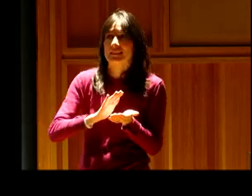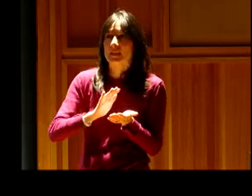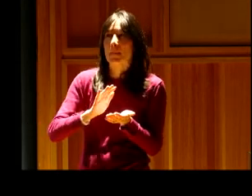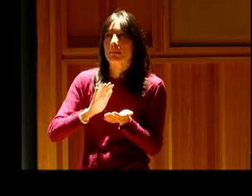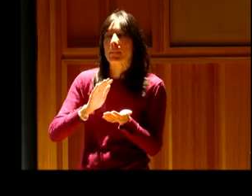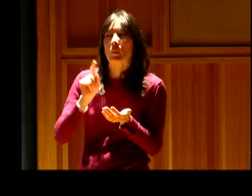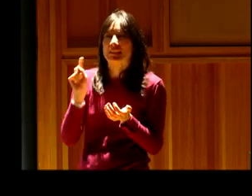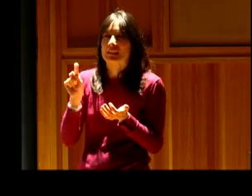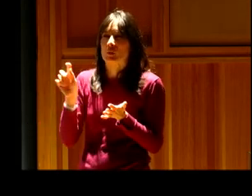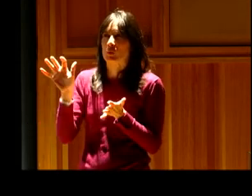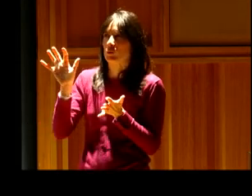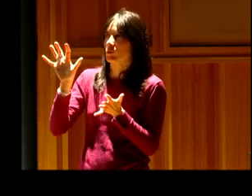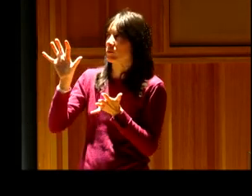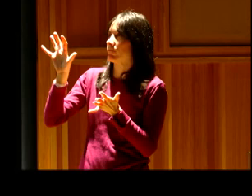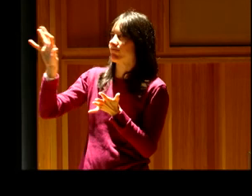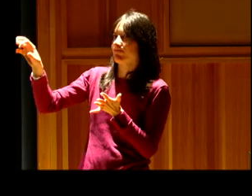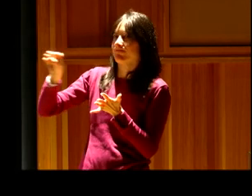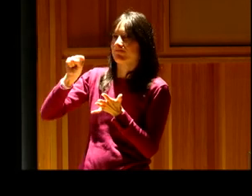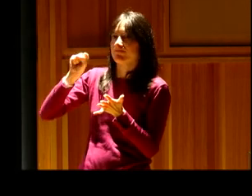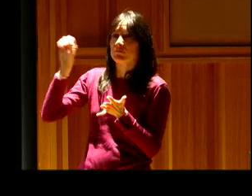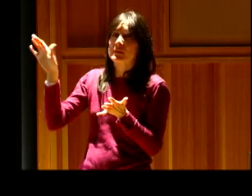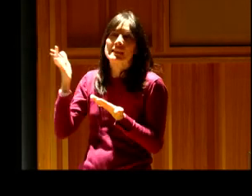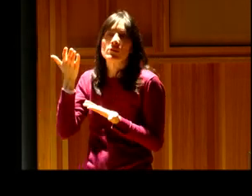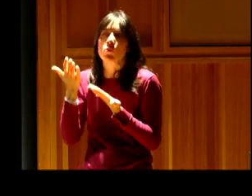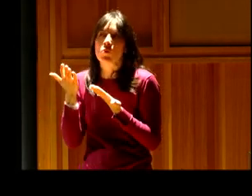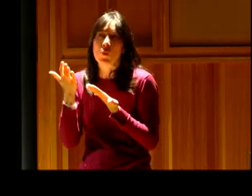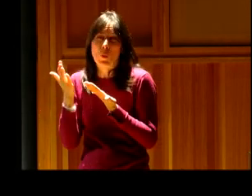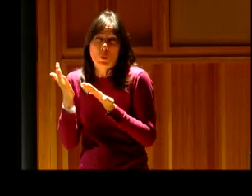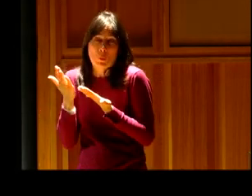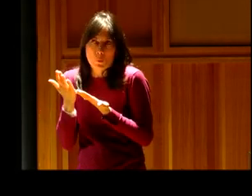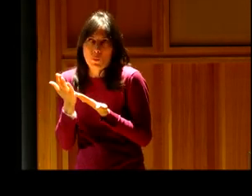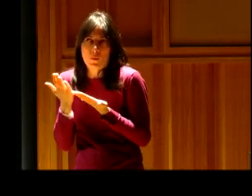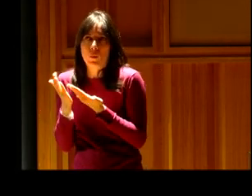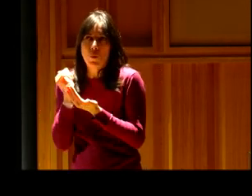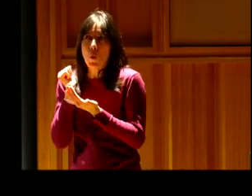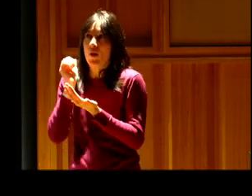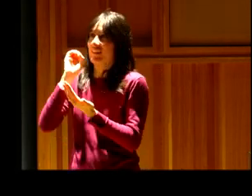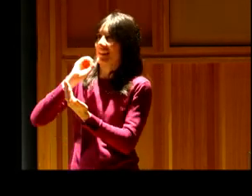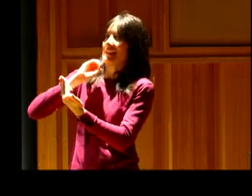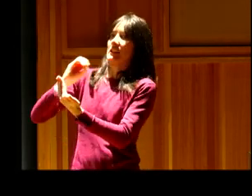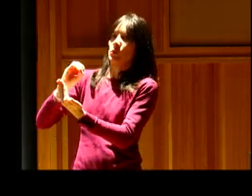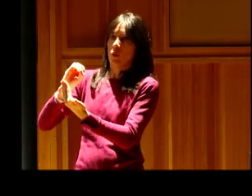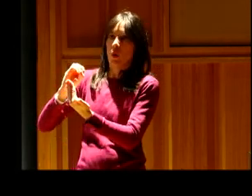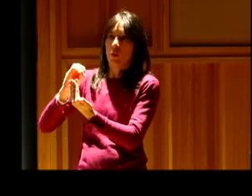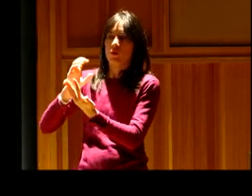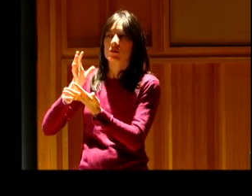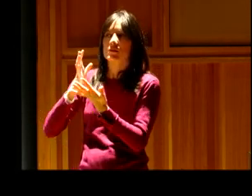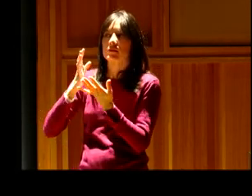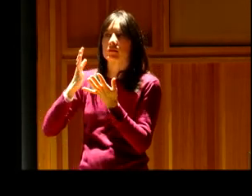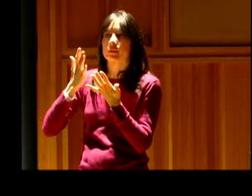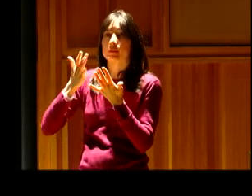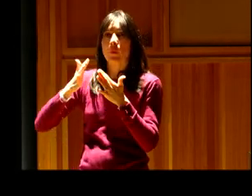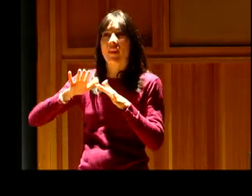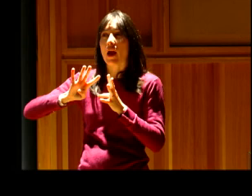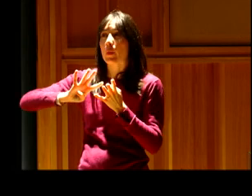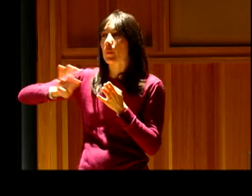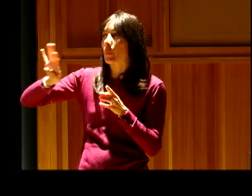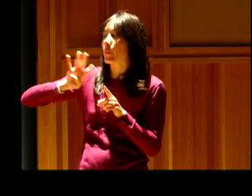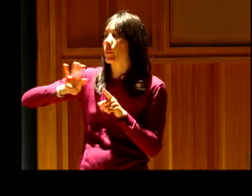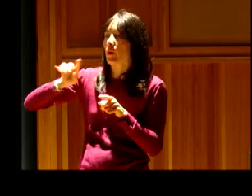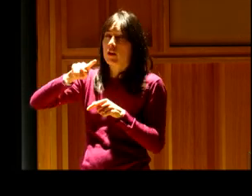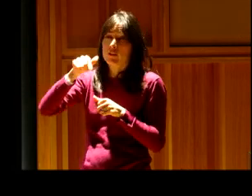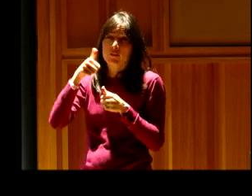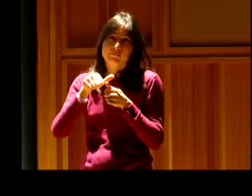we're probably not going to get to zero emissions. So I think as anyone who remembers grade